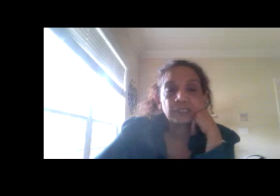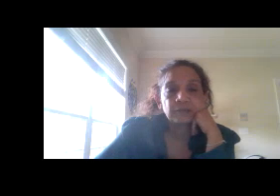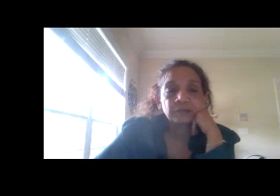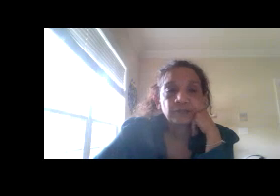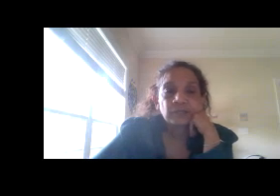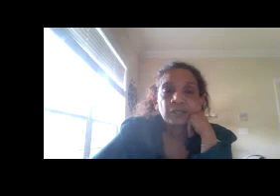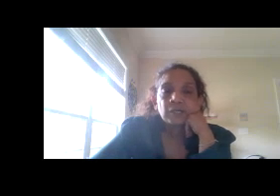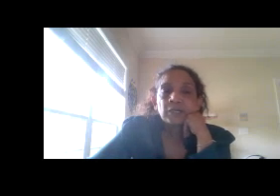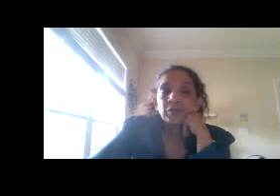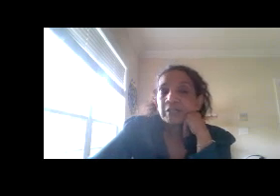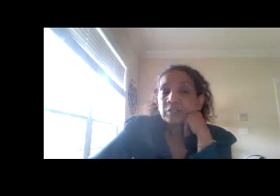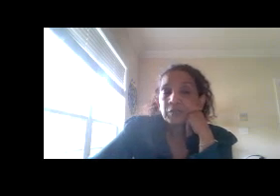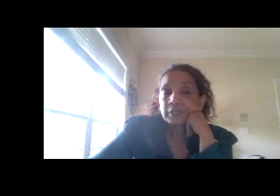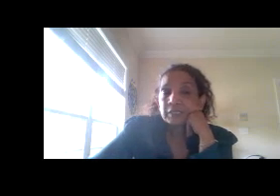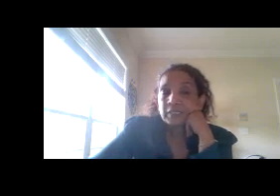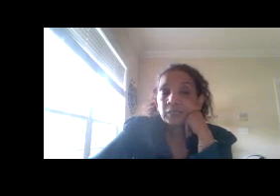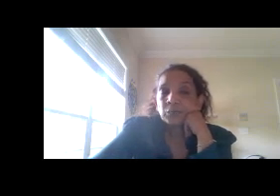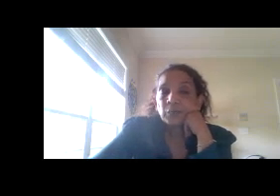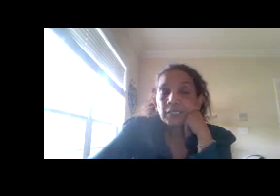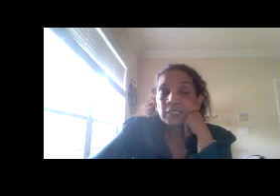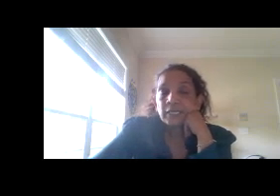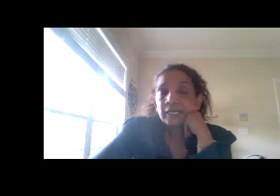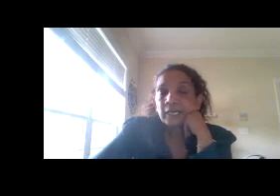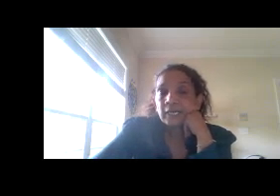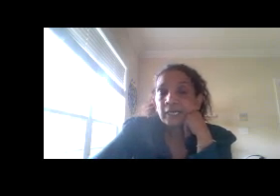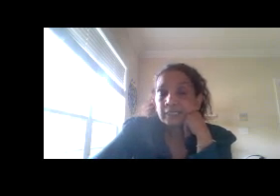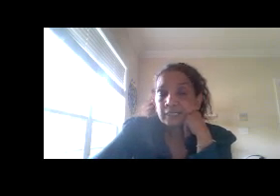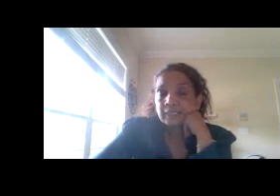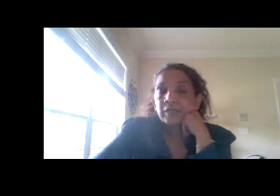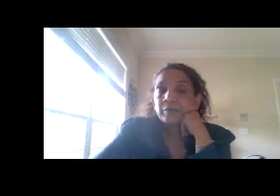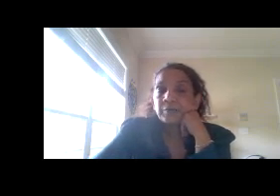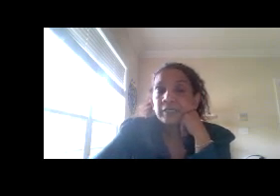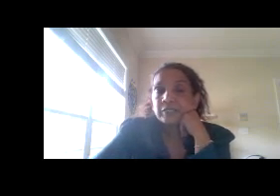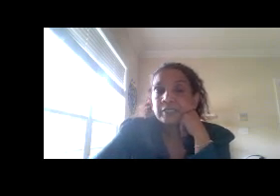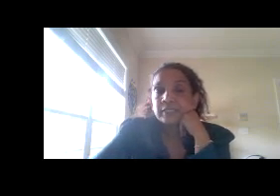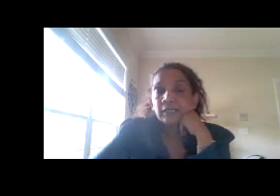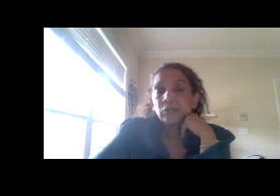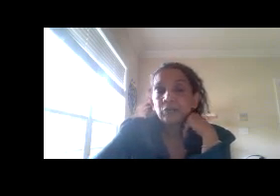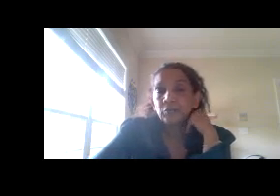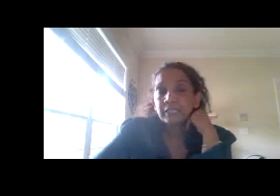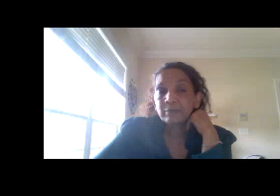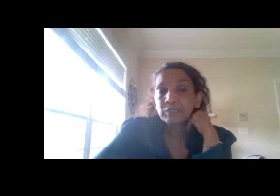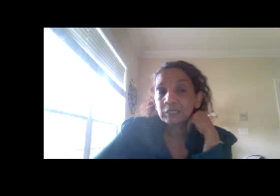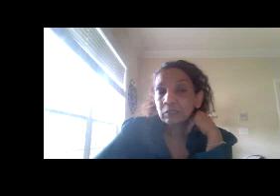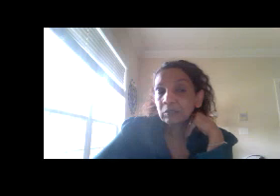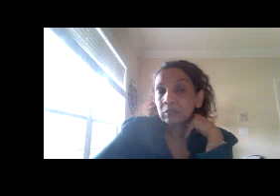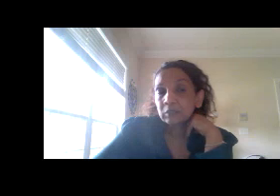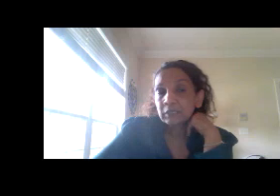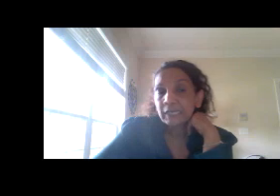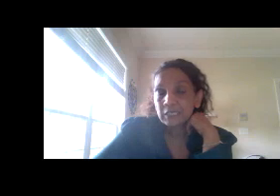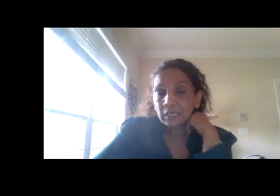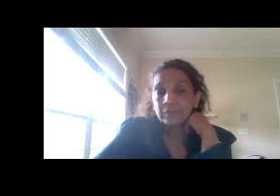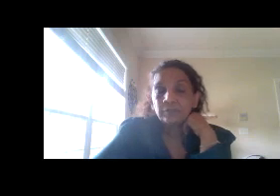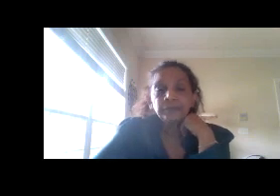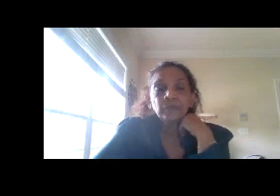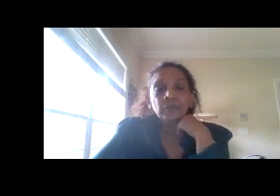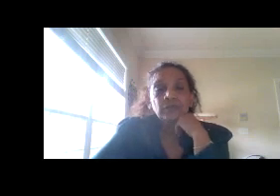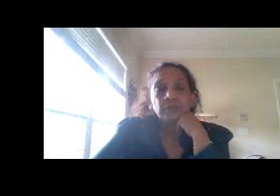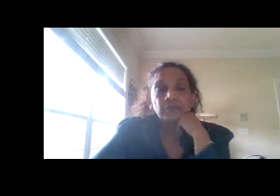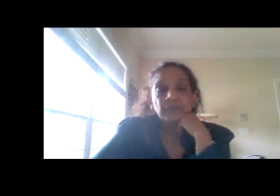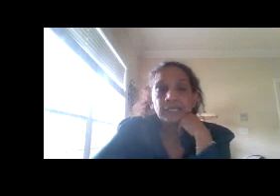Candace, please. Okay, so this is the one that, this is the current monitoring cycle. Of course, I'm still not